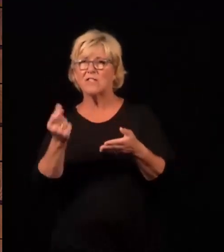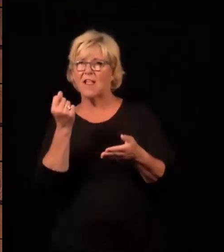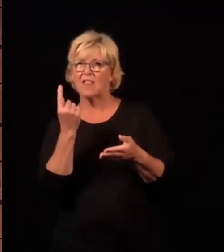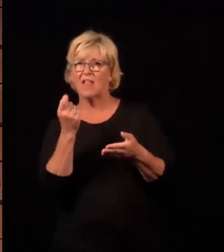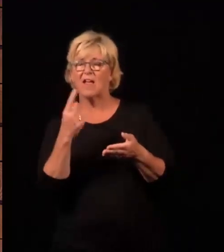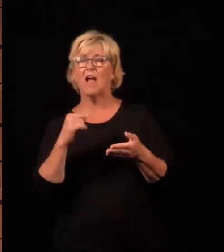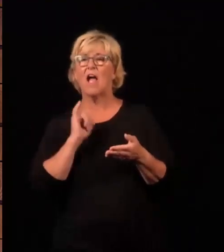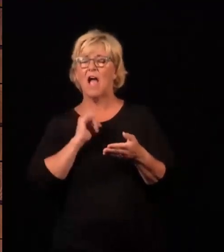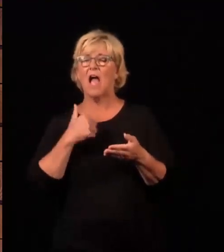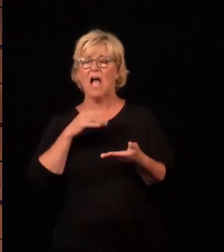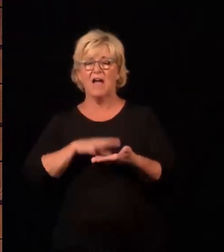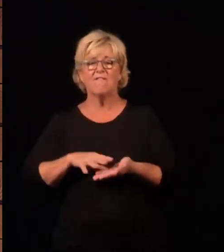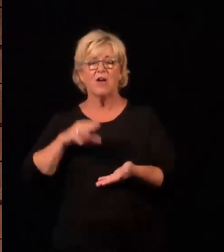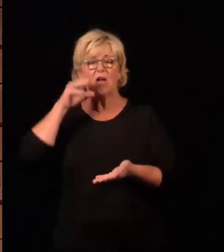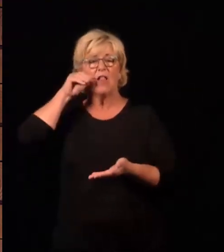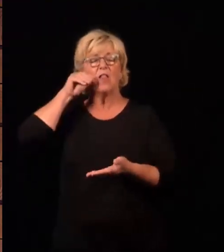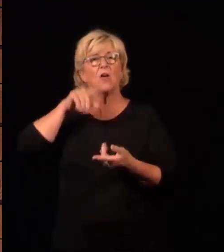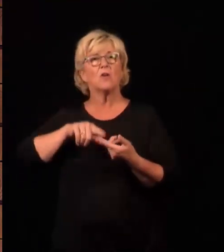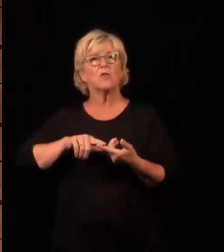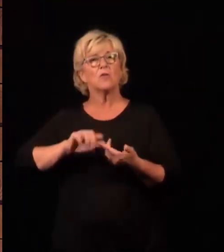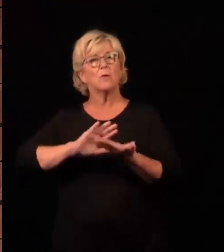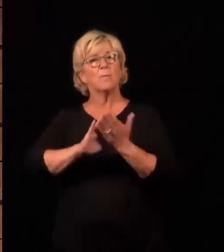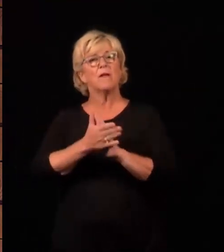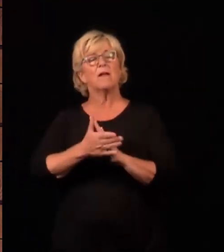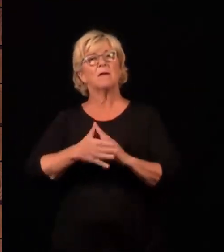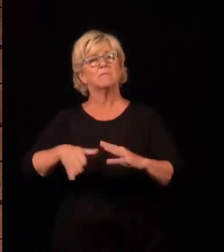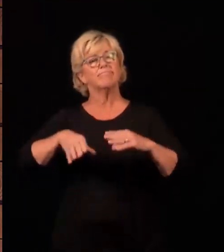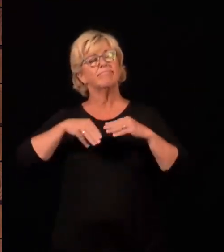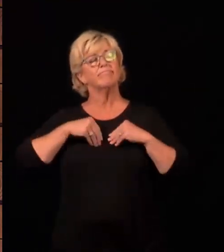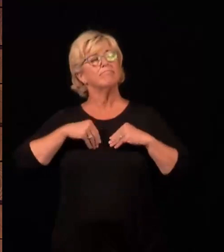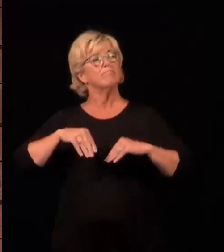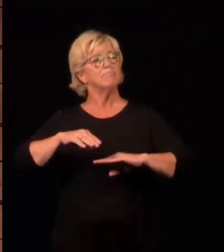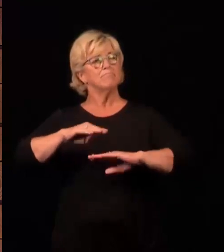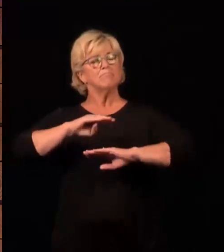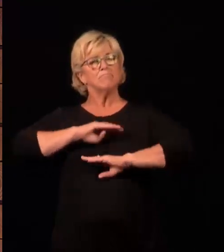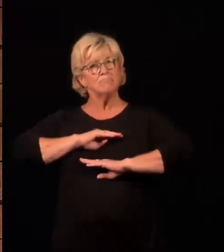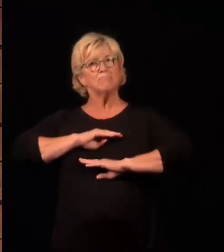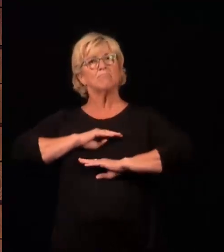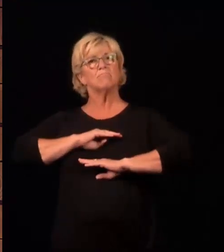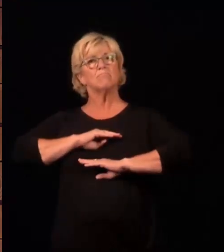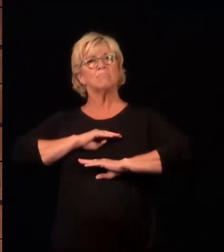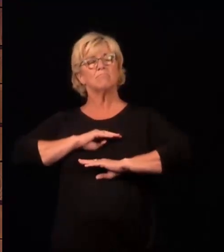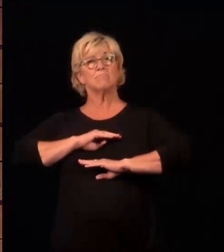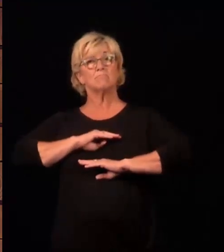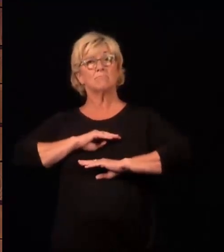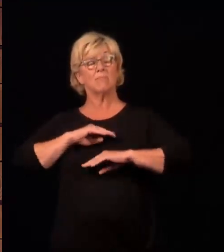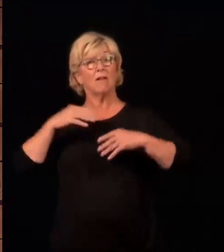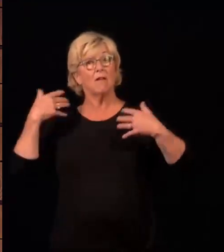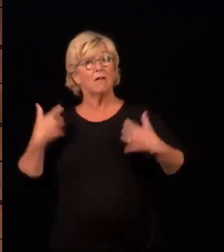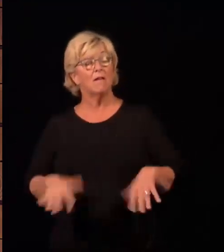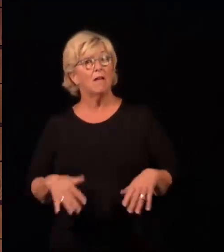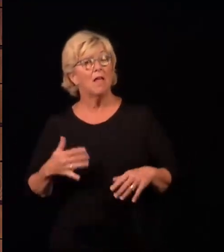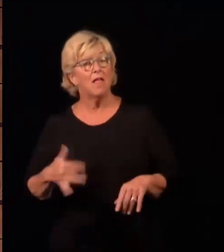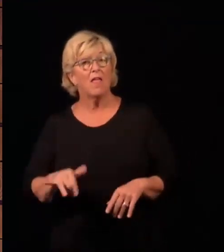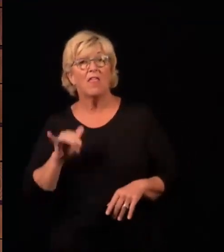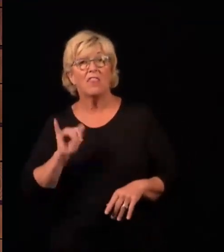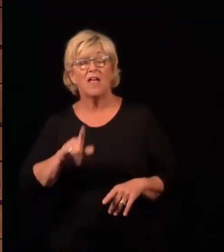in with me on verse 11. I have learned to be content. That is a radical,